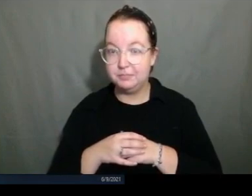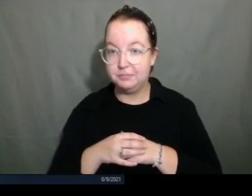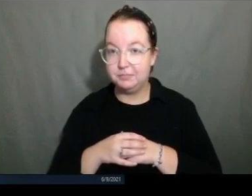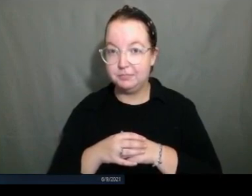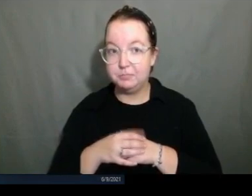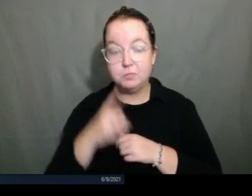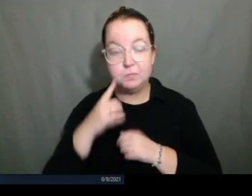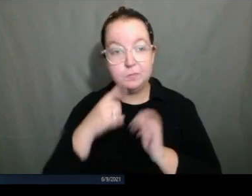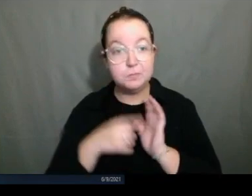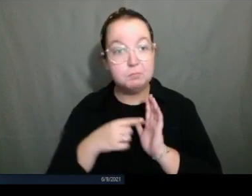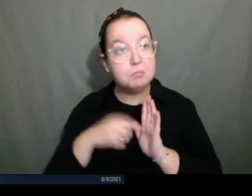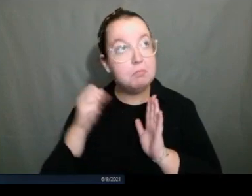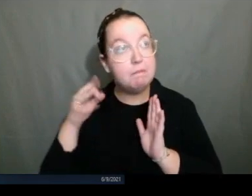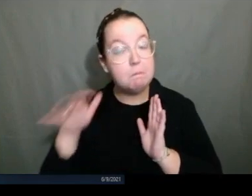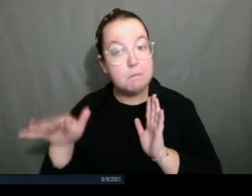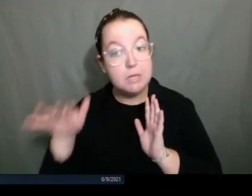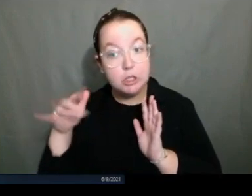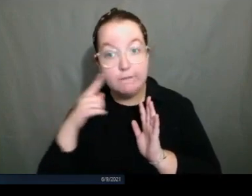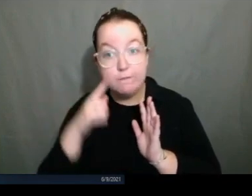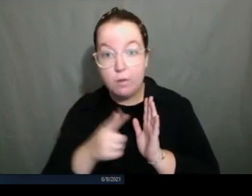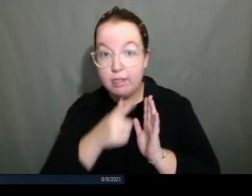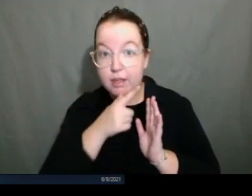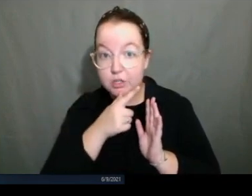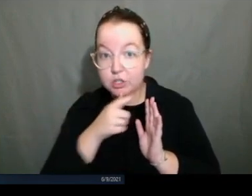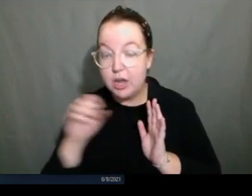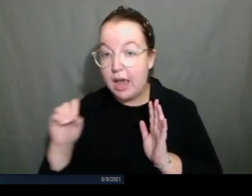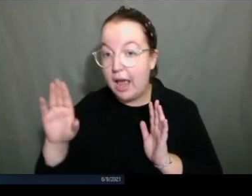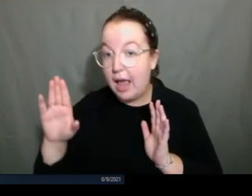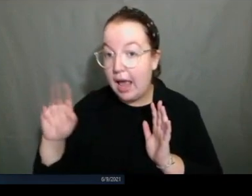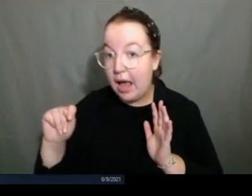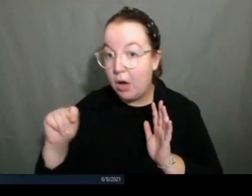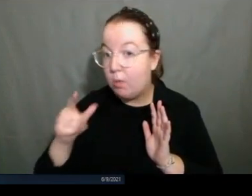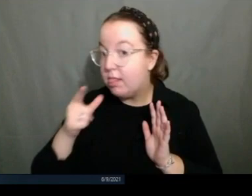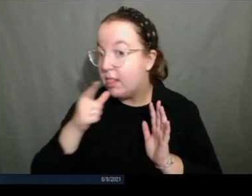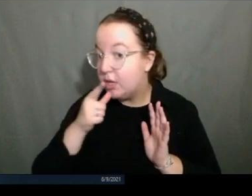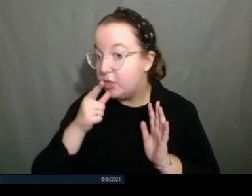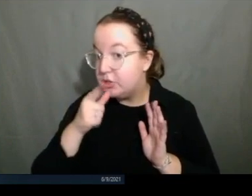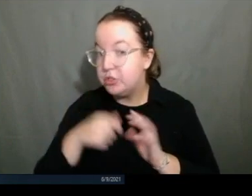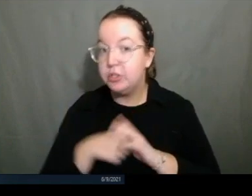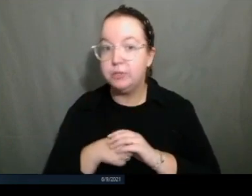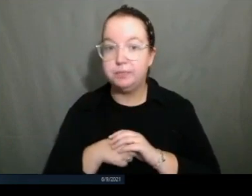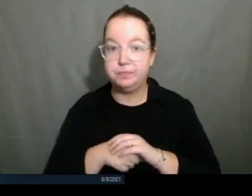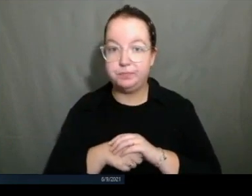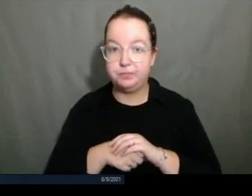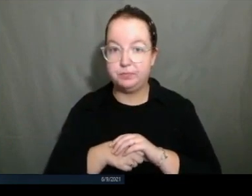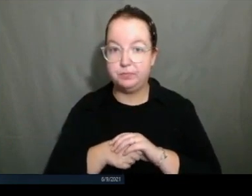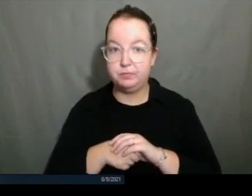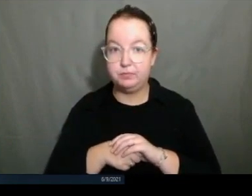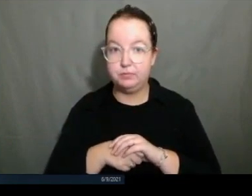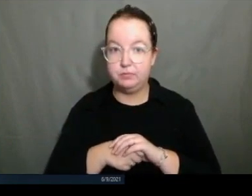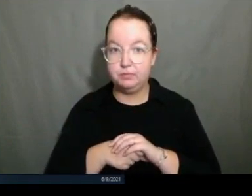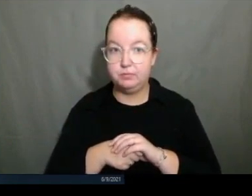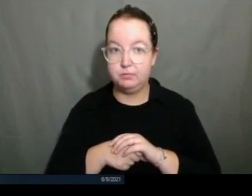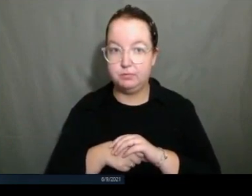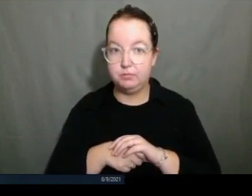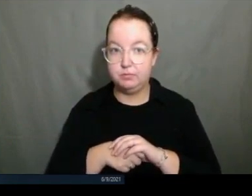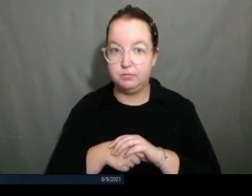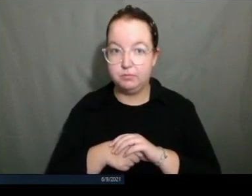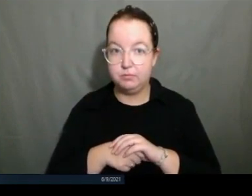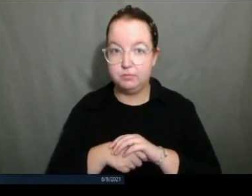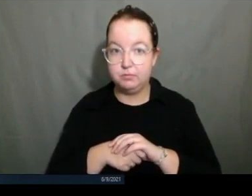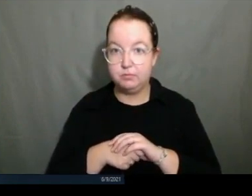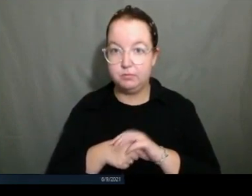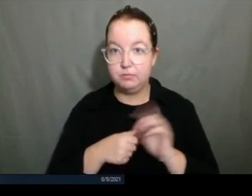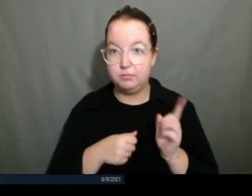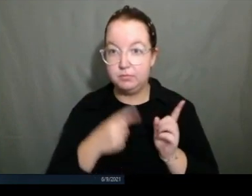let's say I'm punching out for lunch. I would select out lunch. And this is just asking you if you want to make